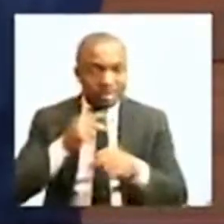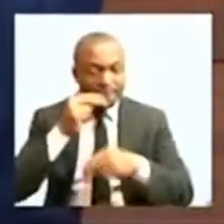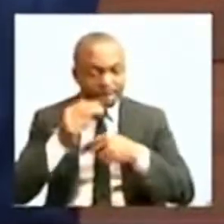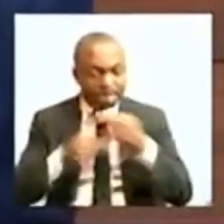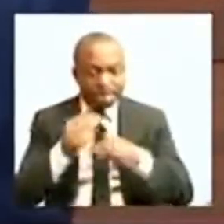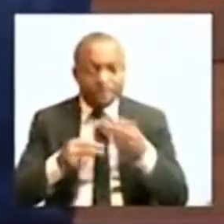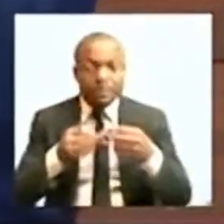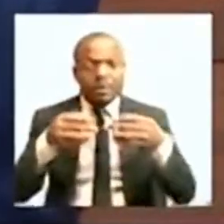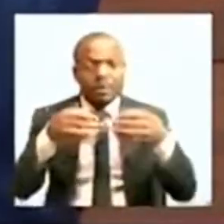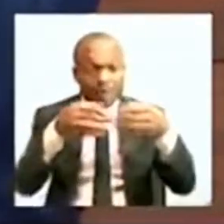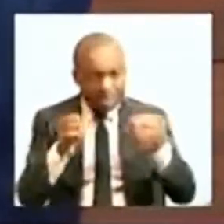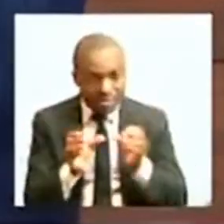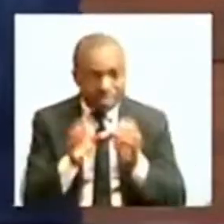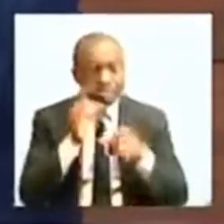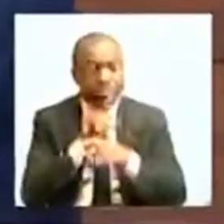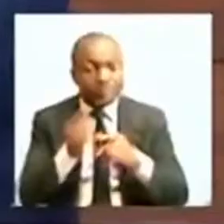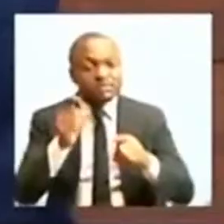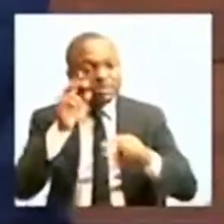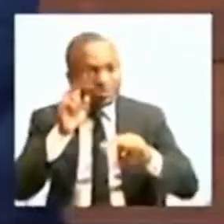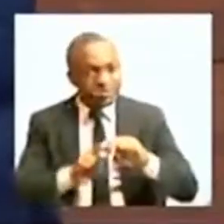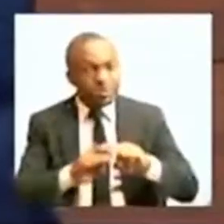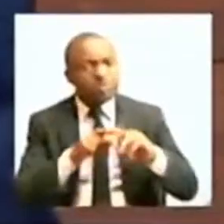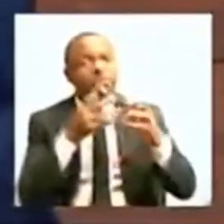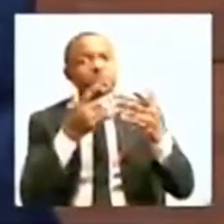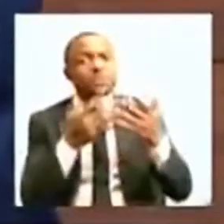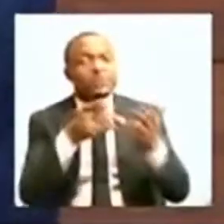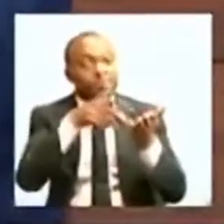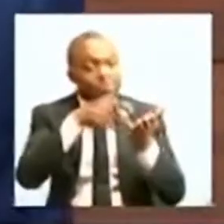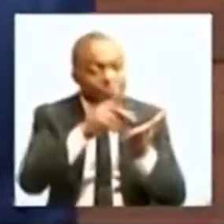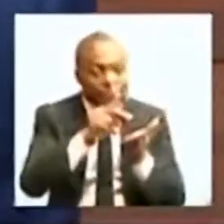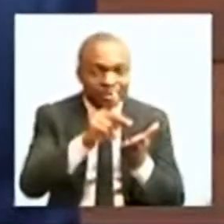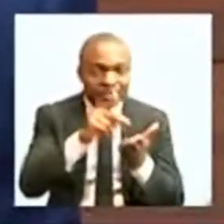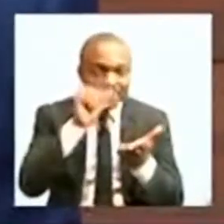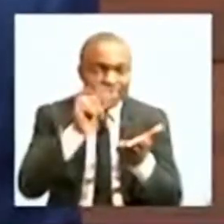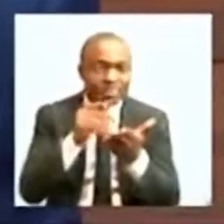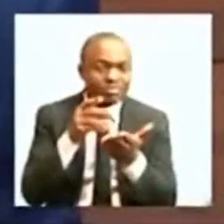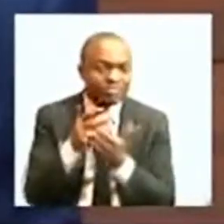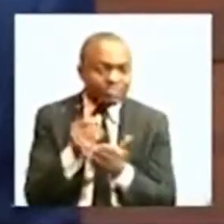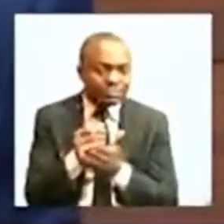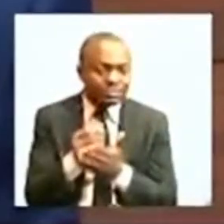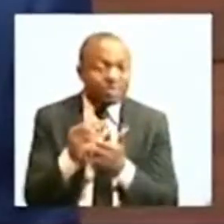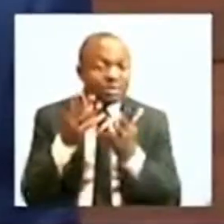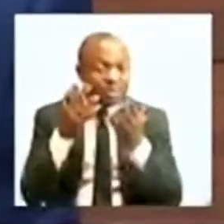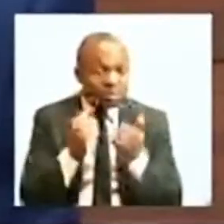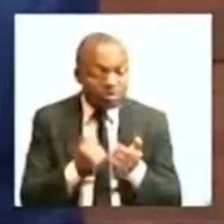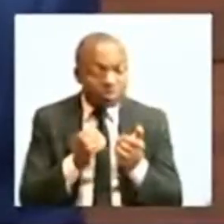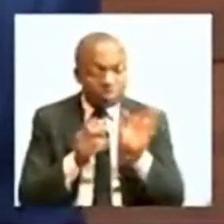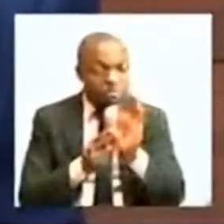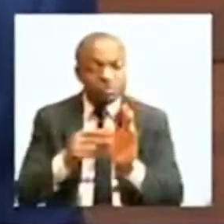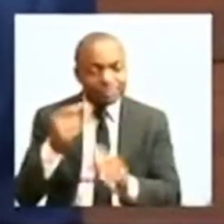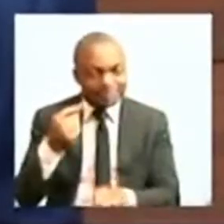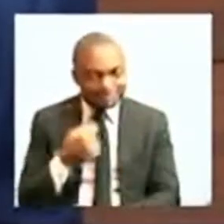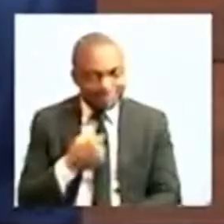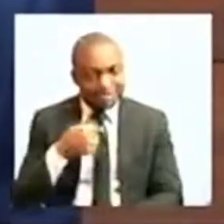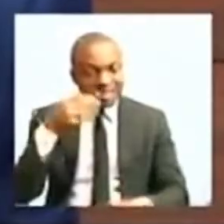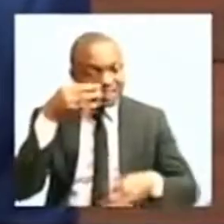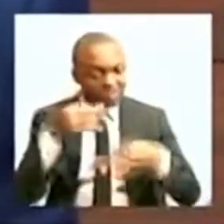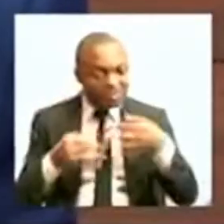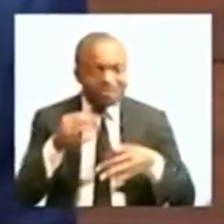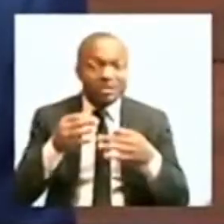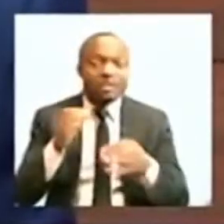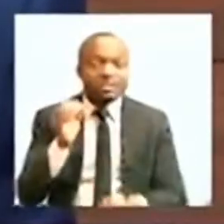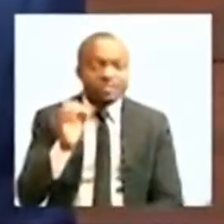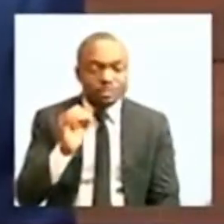constituency will just sit waiting to pay out these monies, Chair. So I wanted them to confirm to me whether